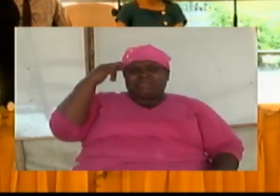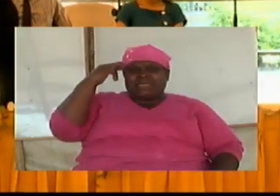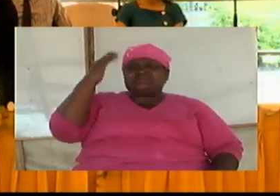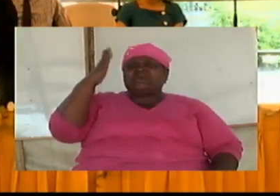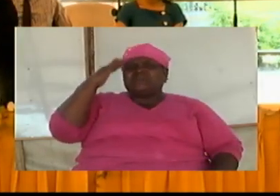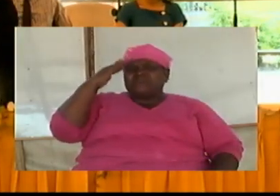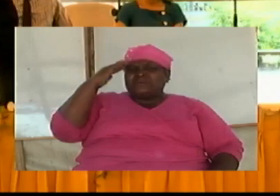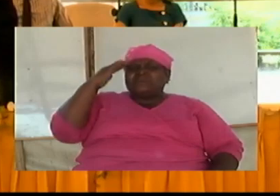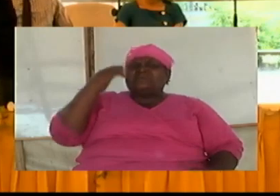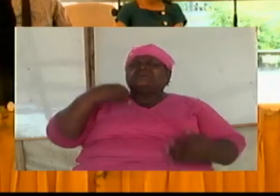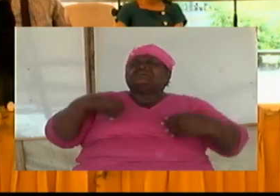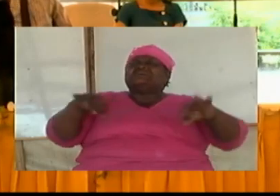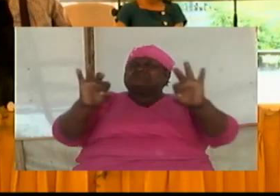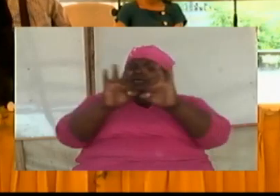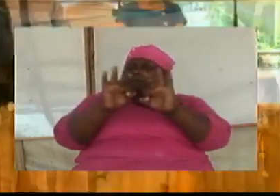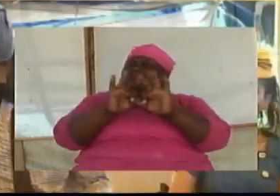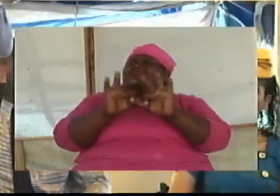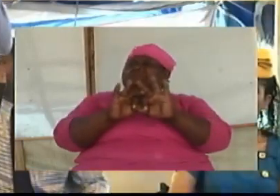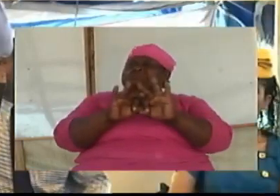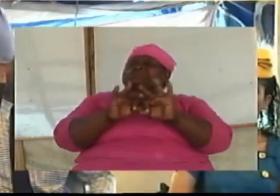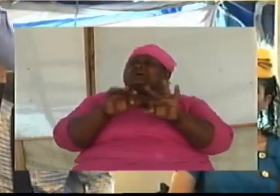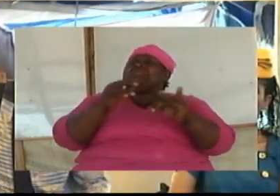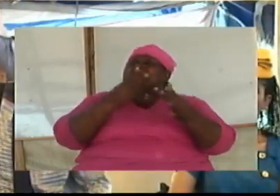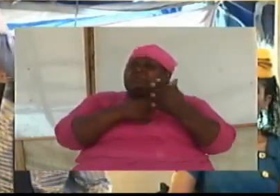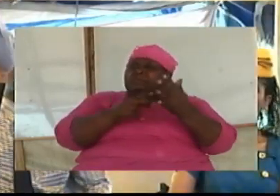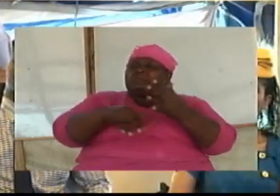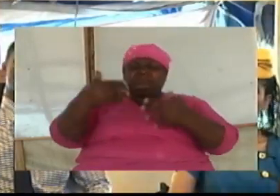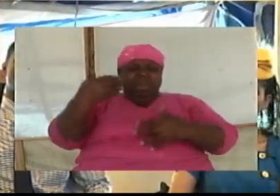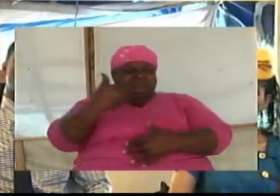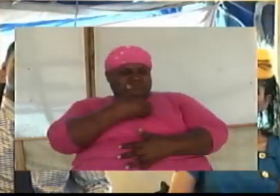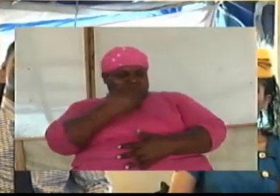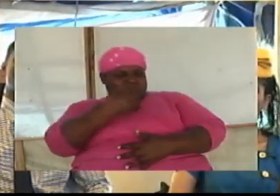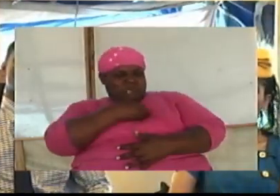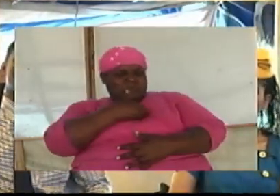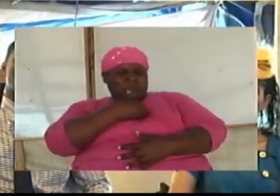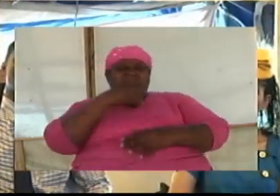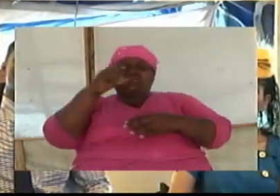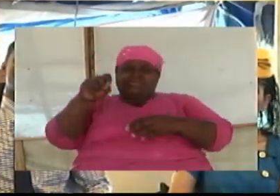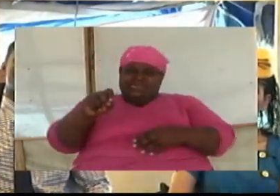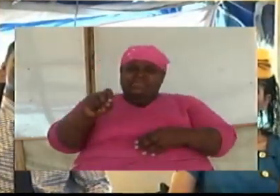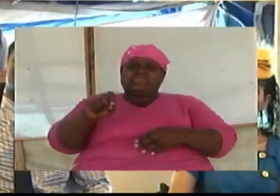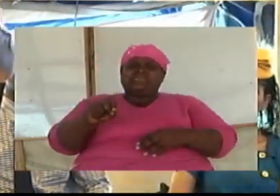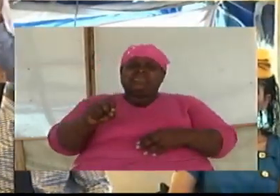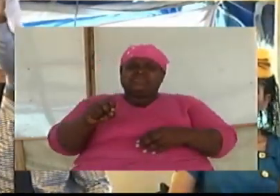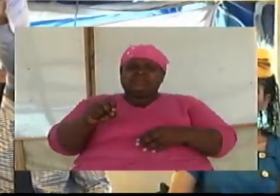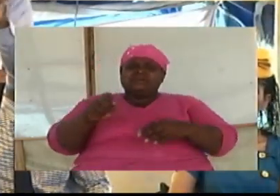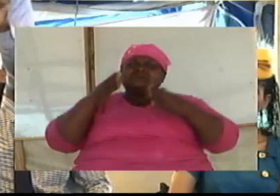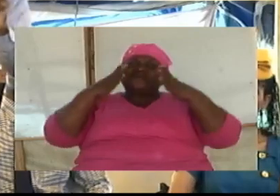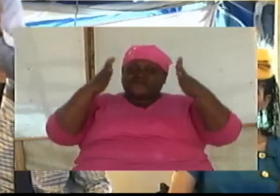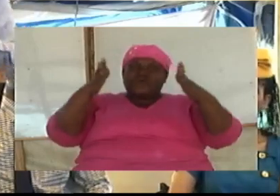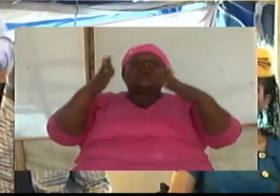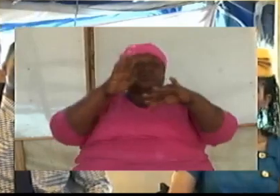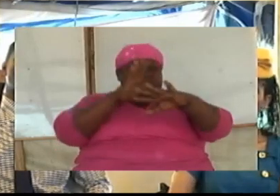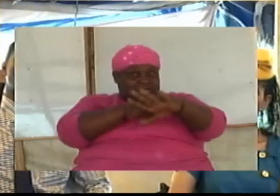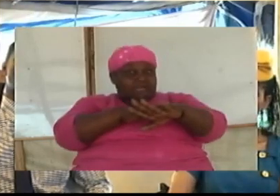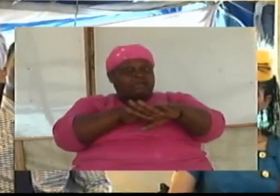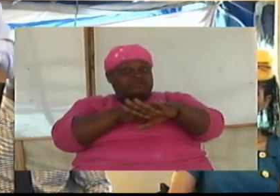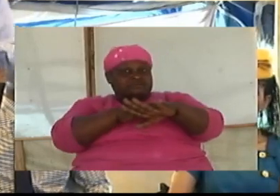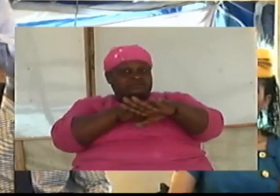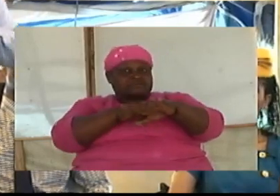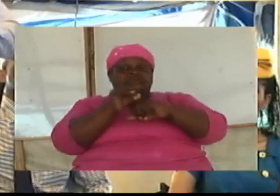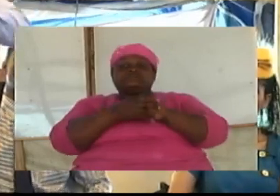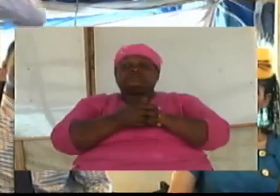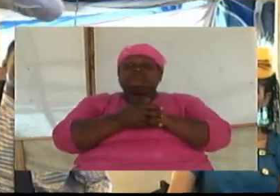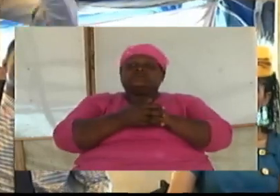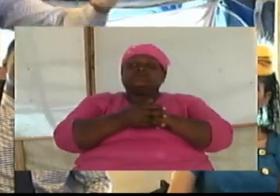an important aspect, the soul, that needs some attention. Praise the Lord Jesus. Amen. If